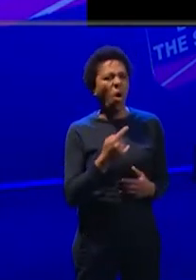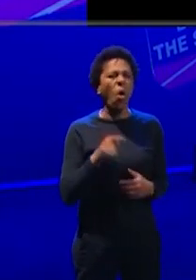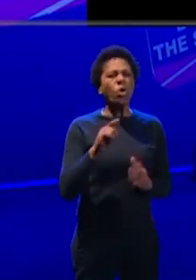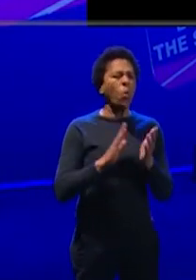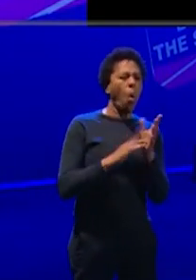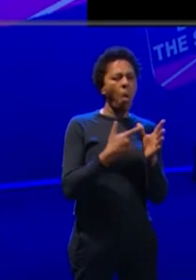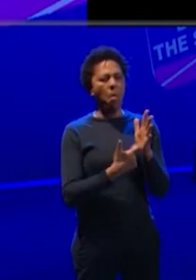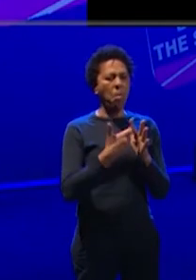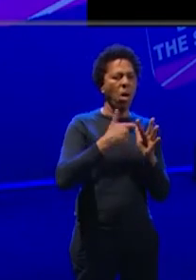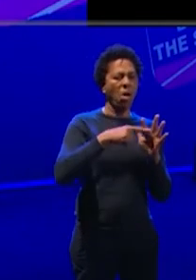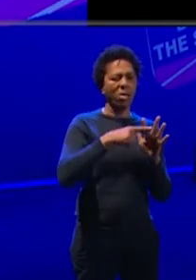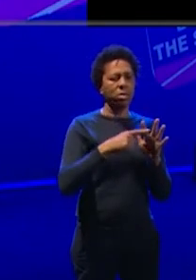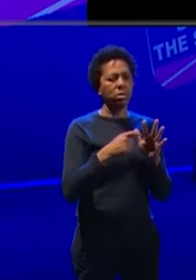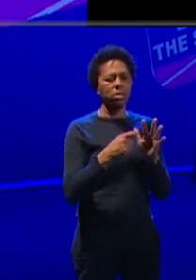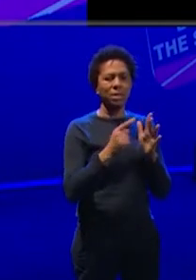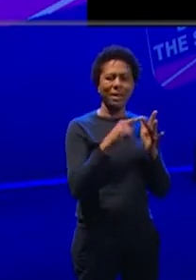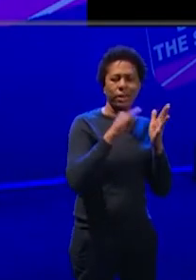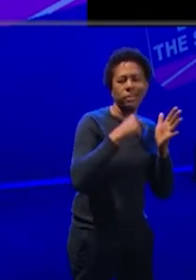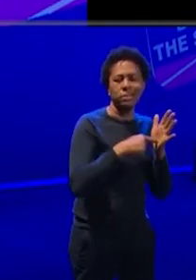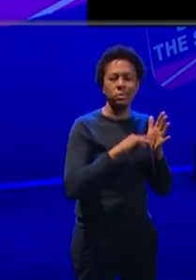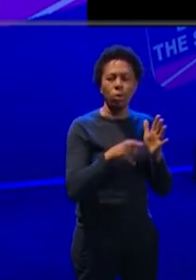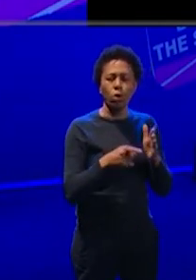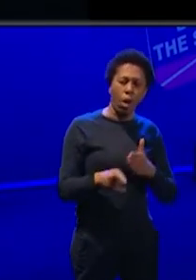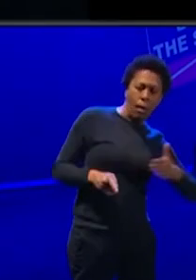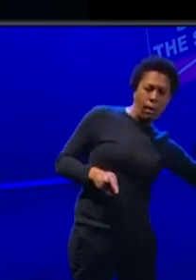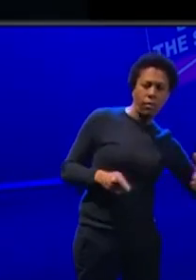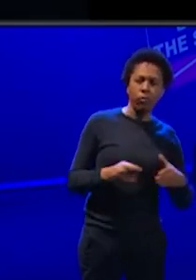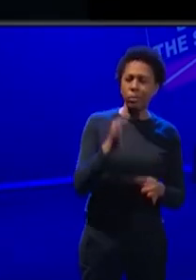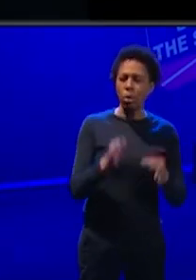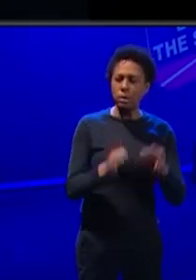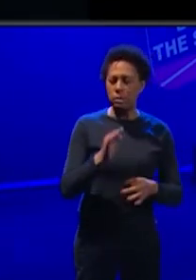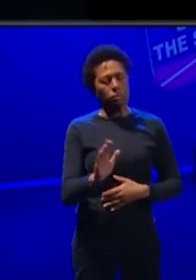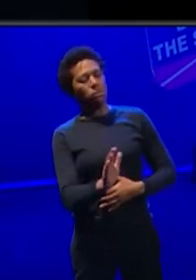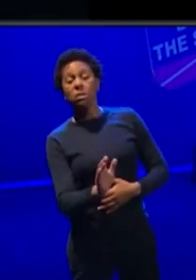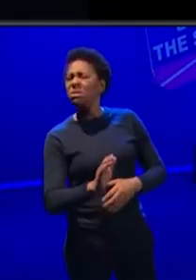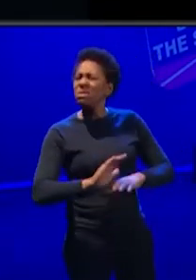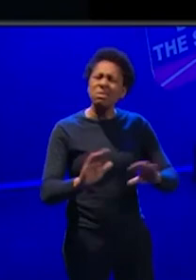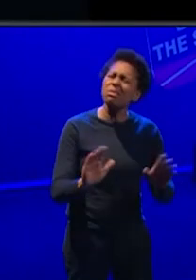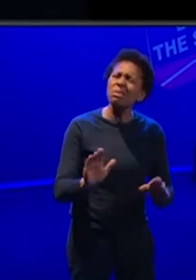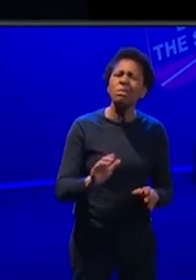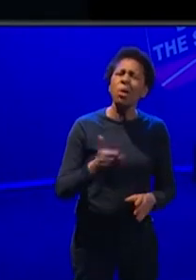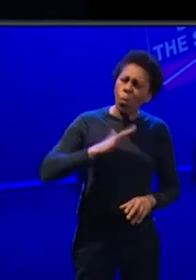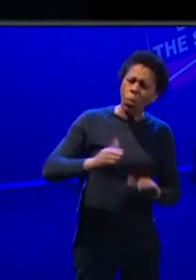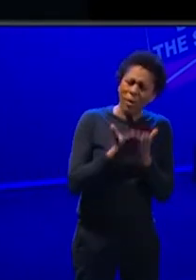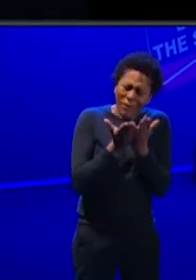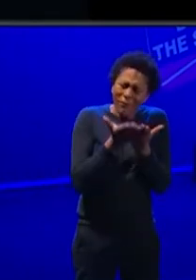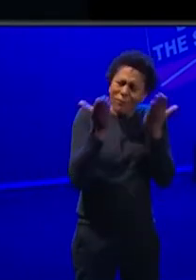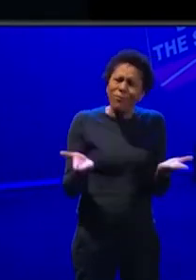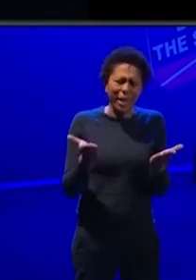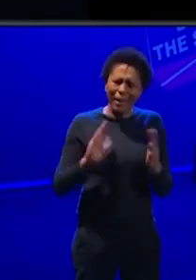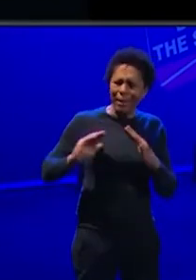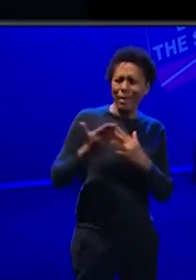or lefty, and it's not about that. It's just about like we want a fair country, and we want a country where people have access to the arts from all